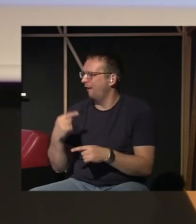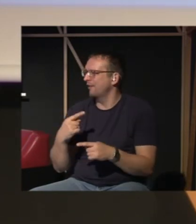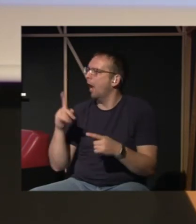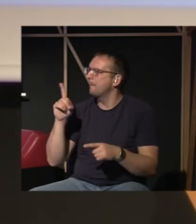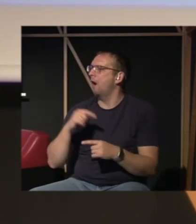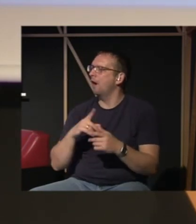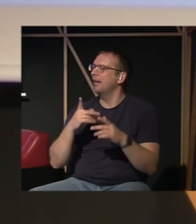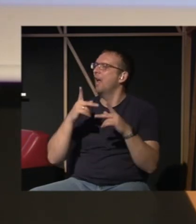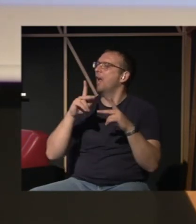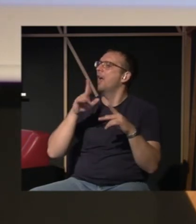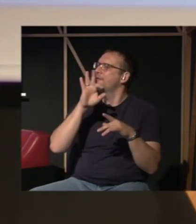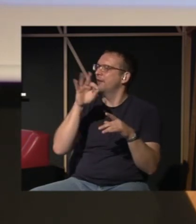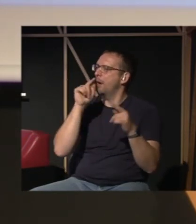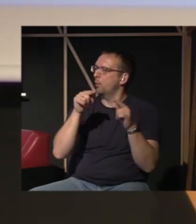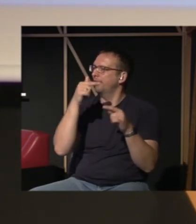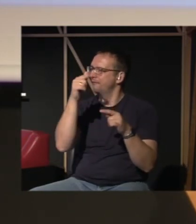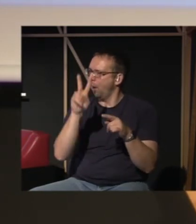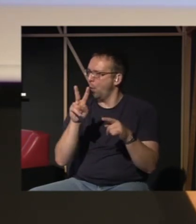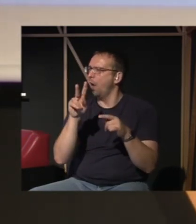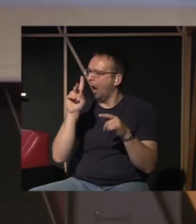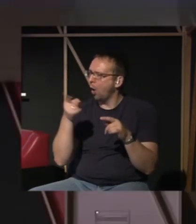we will be taking up.